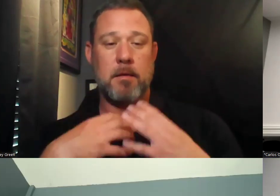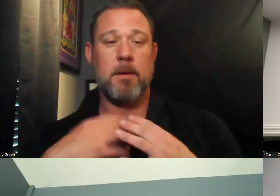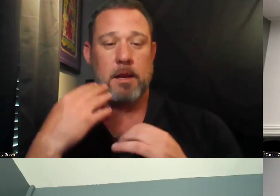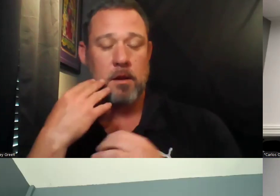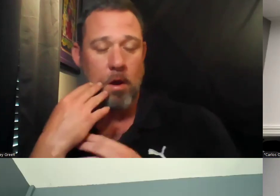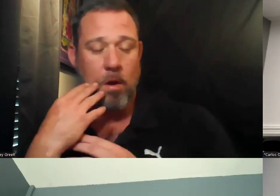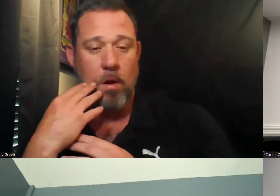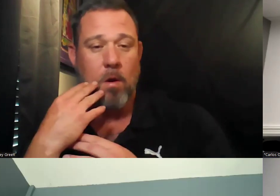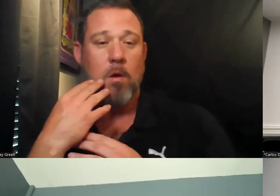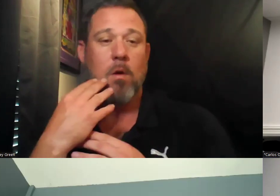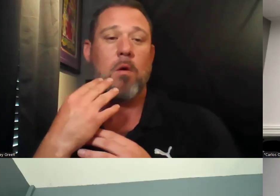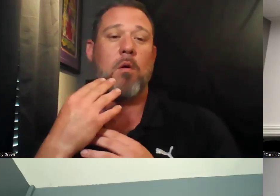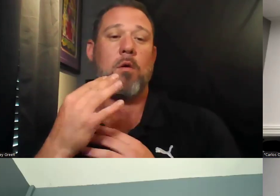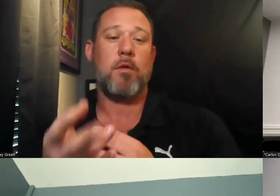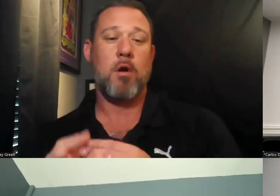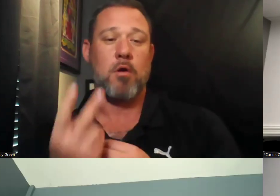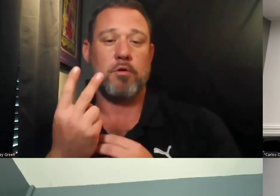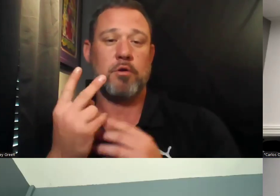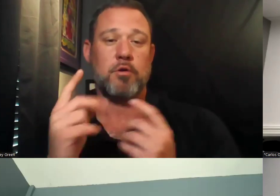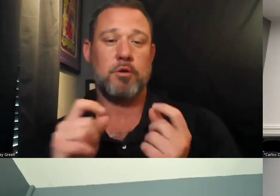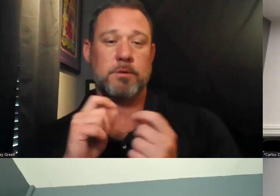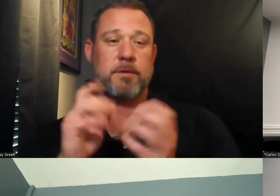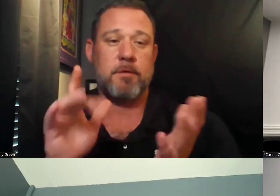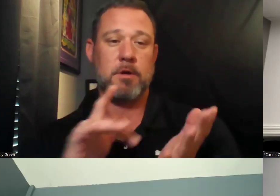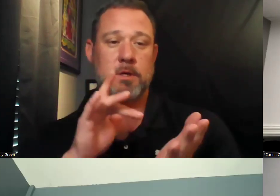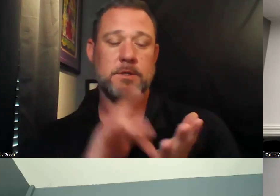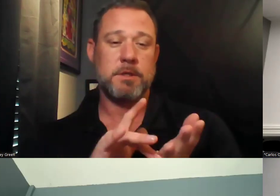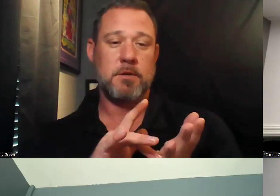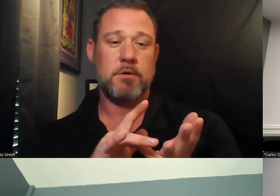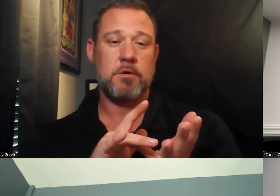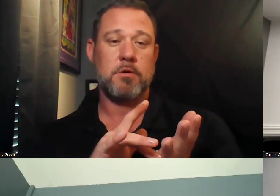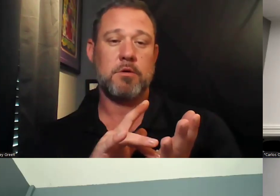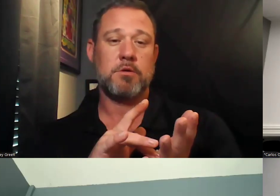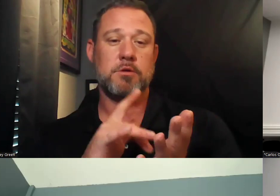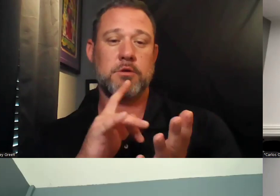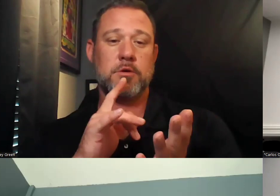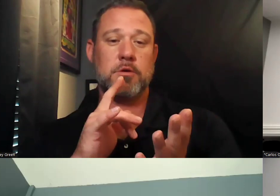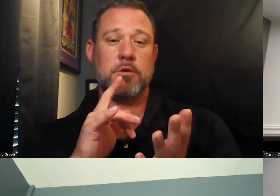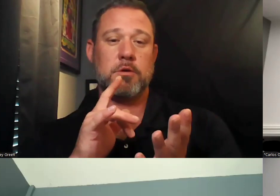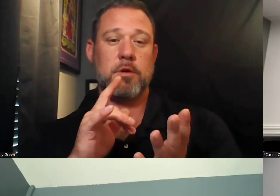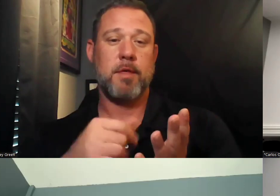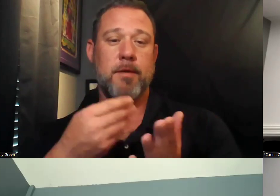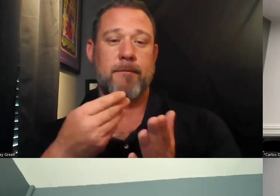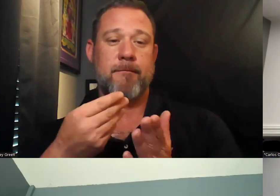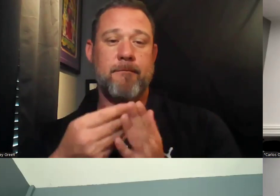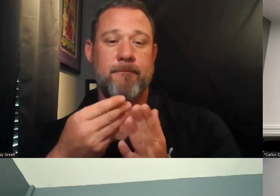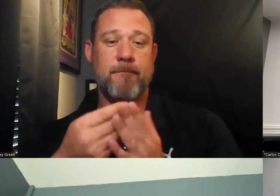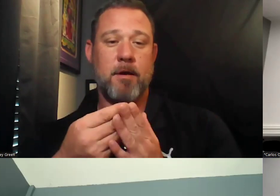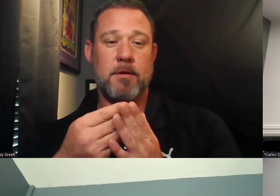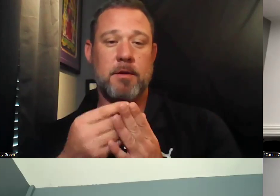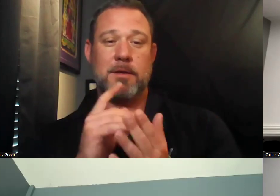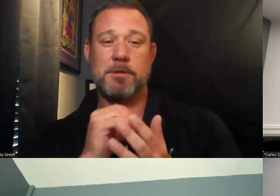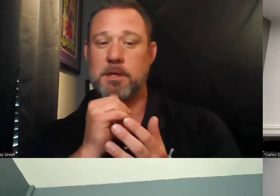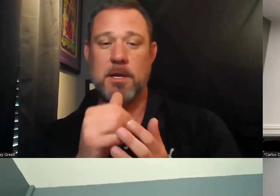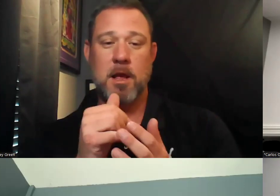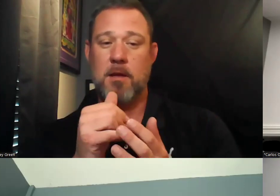know that there are two particular centers that for which the funding really is not going to